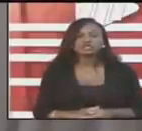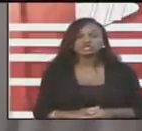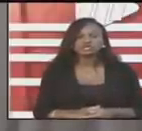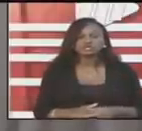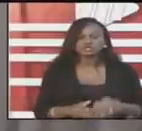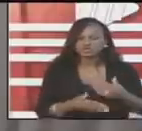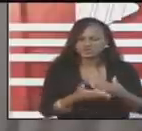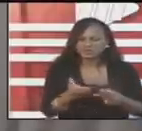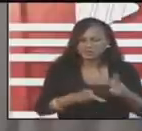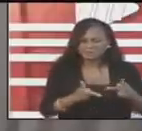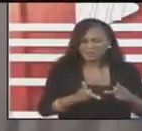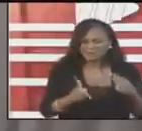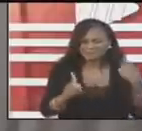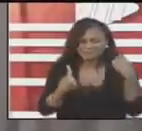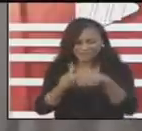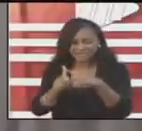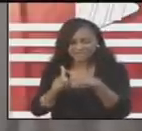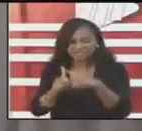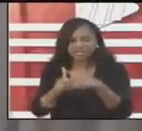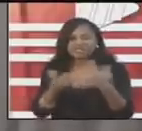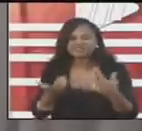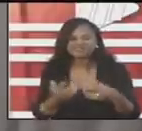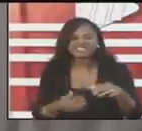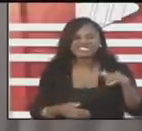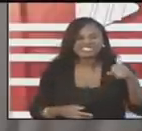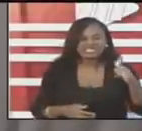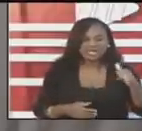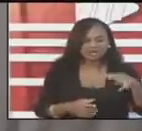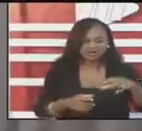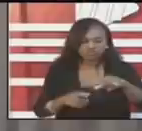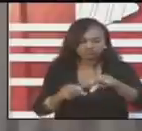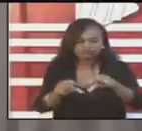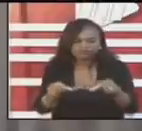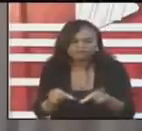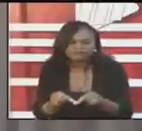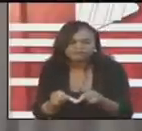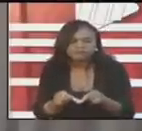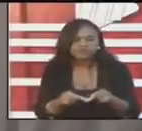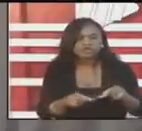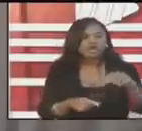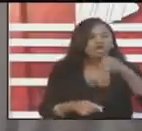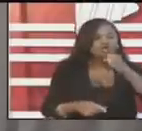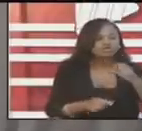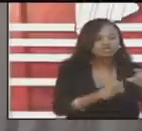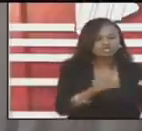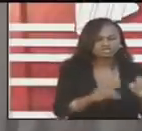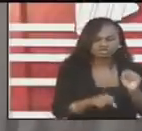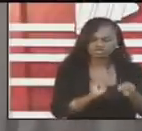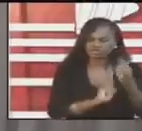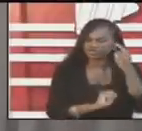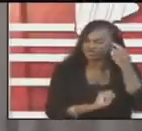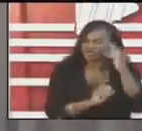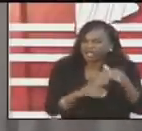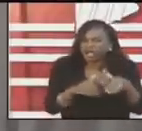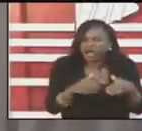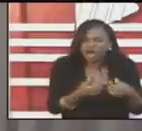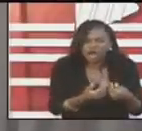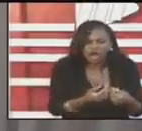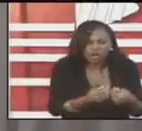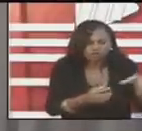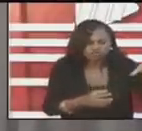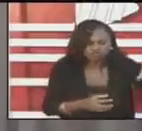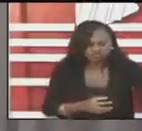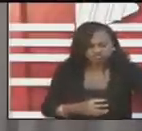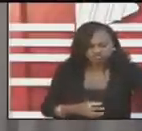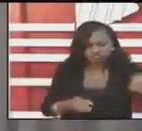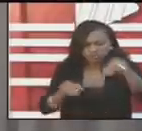yellow zone and orange zone, I believe. So when we stratified the way we're going to take them off the vessel and put them into our quarantine